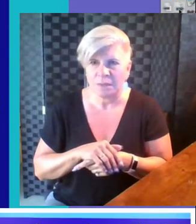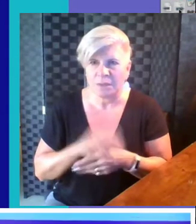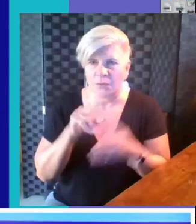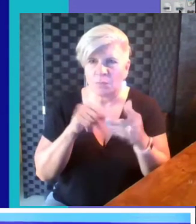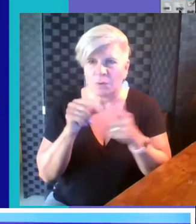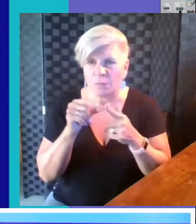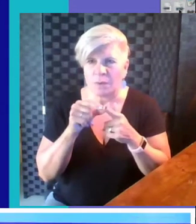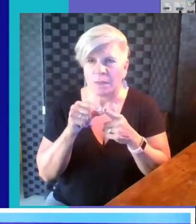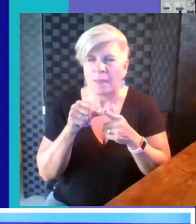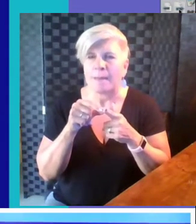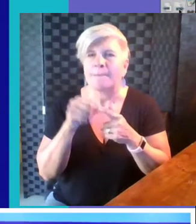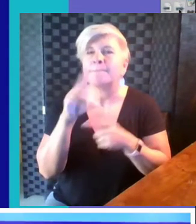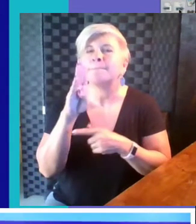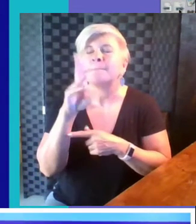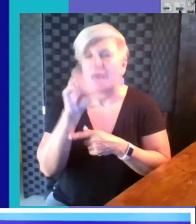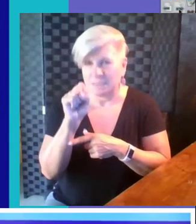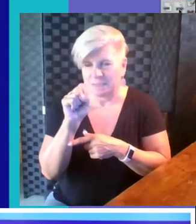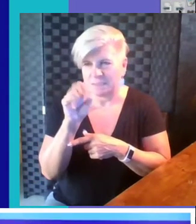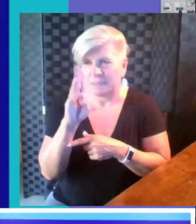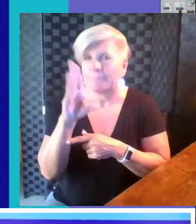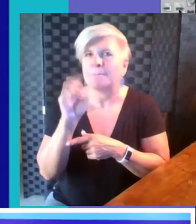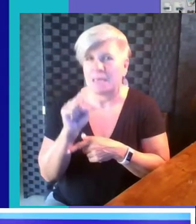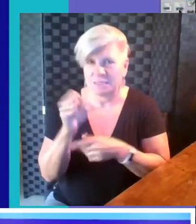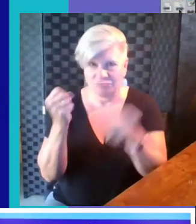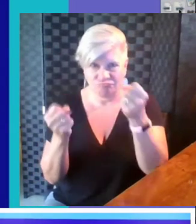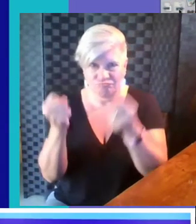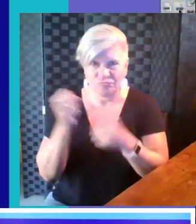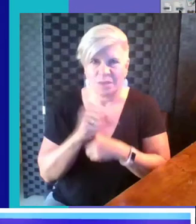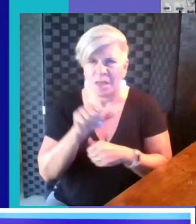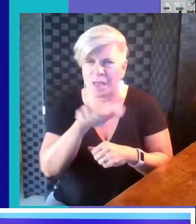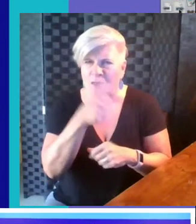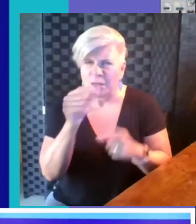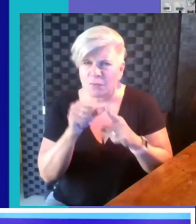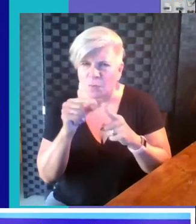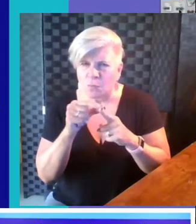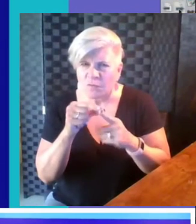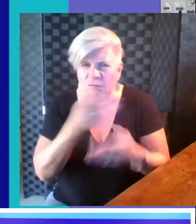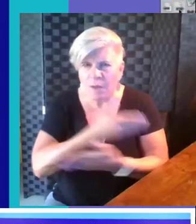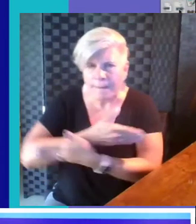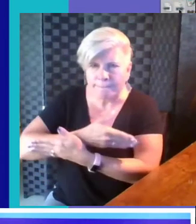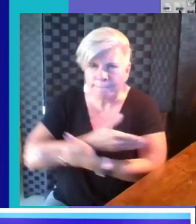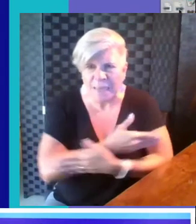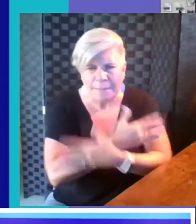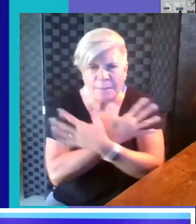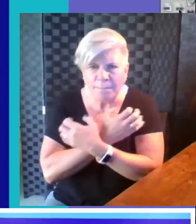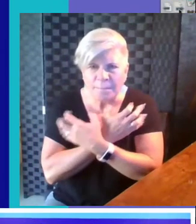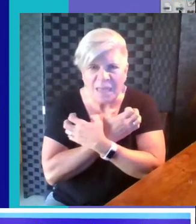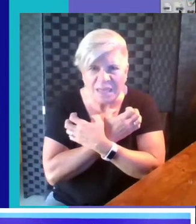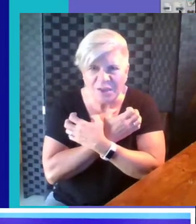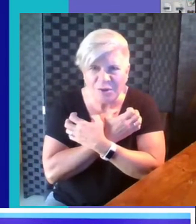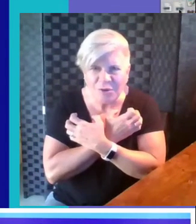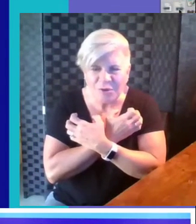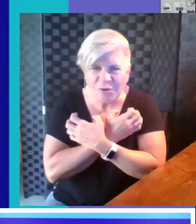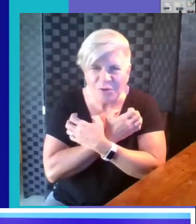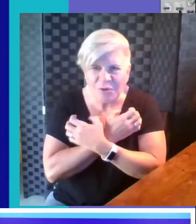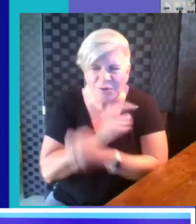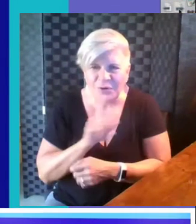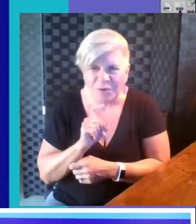Read this word, bus. Which word is another word for a baby bear?